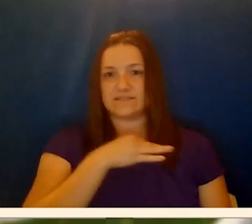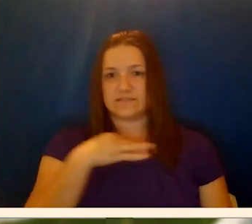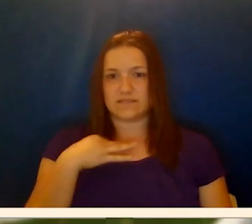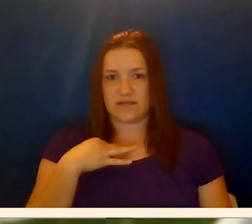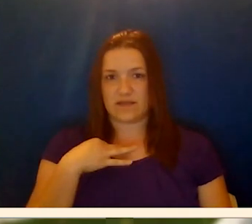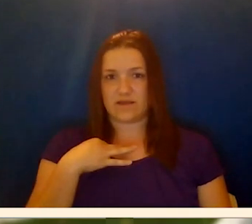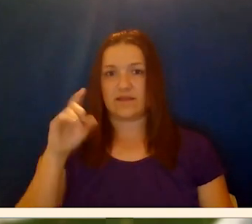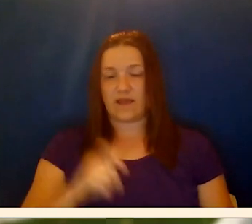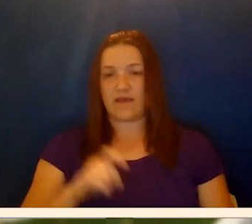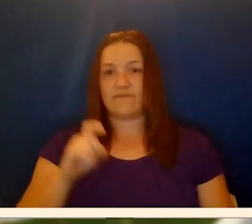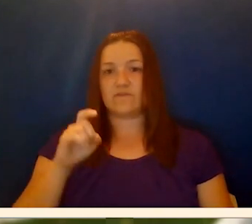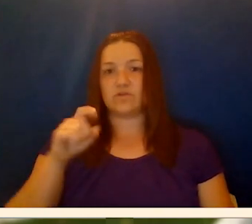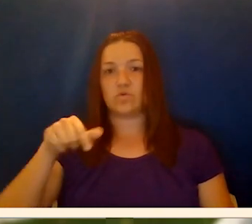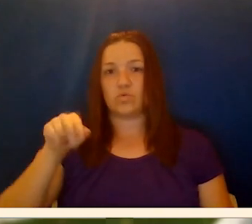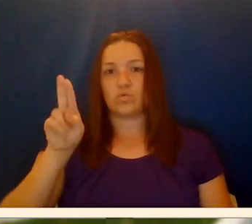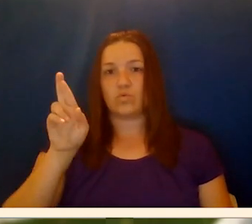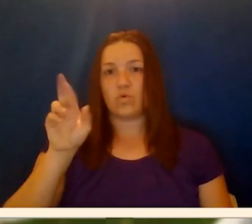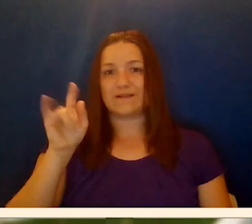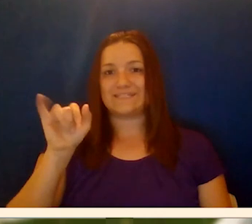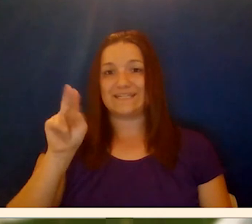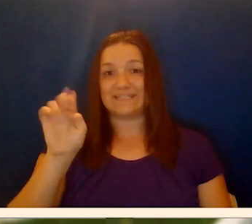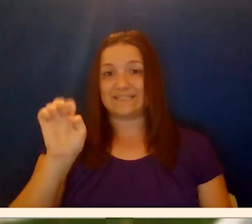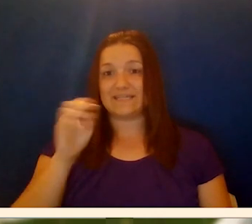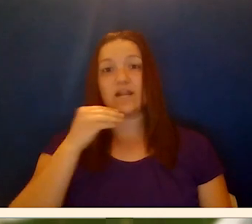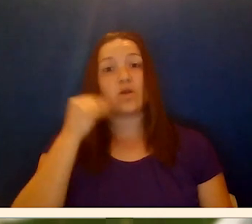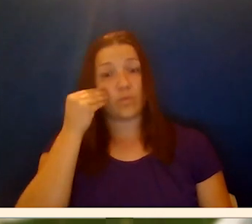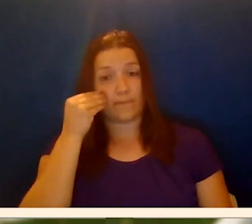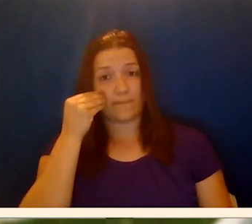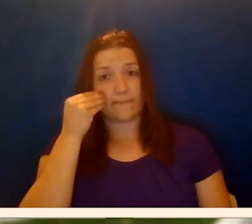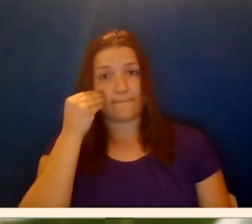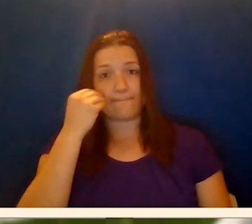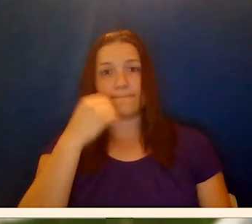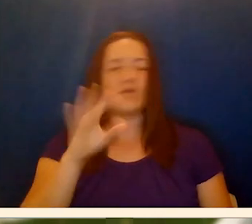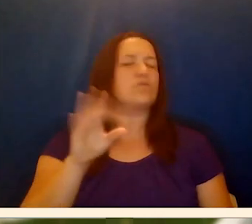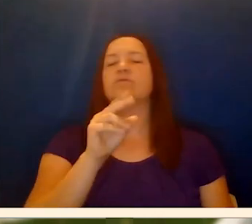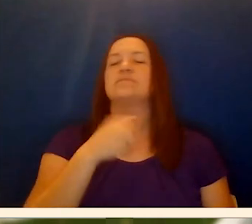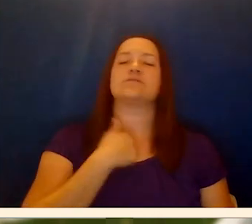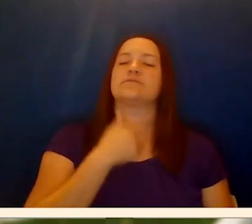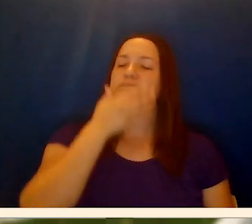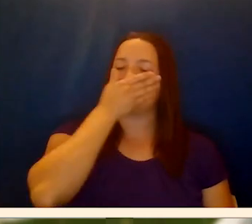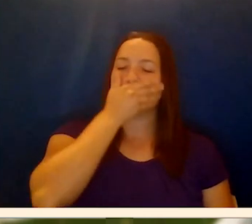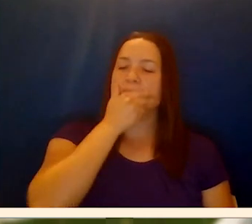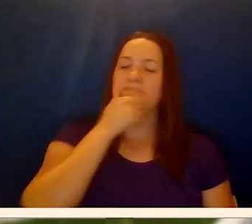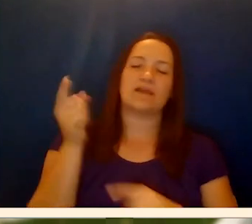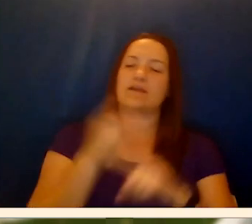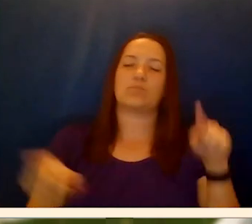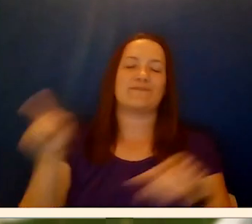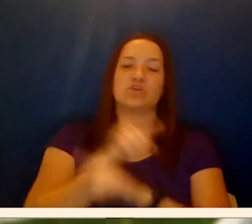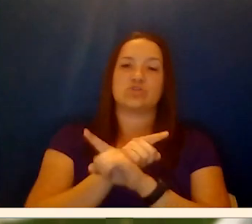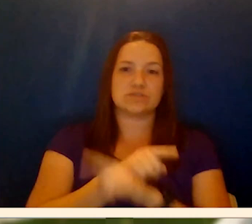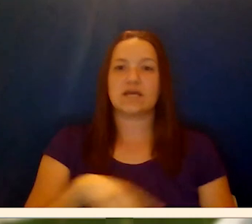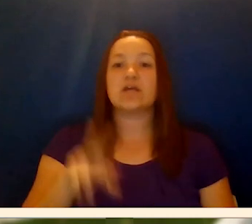having to quarantine at home. I'm sorry, I got that reversed.